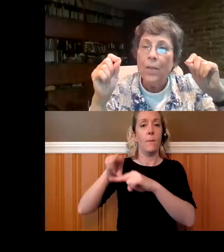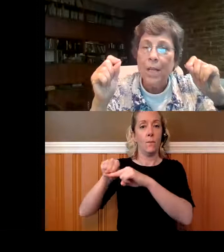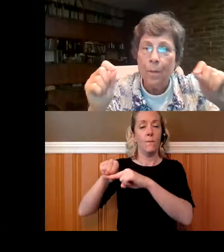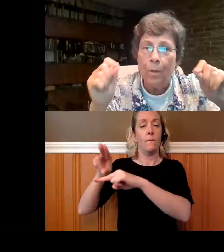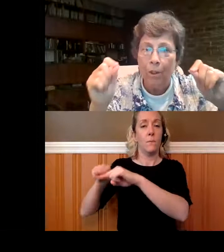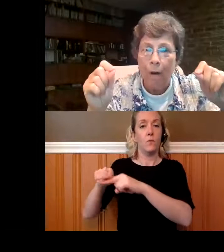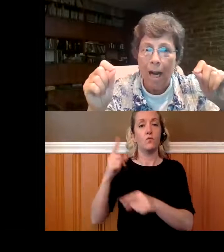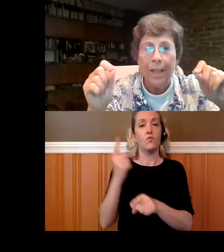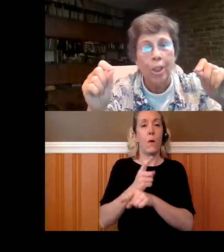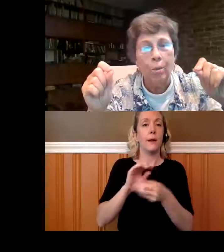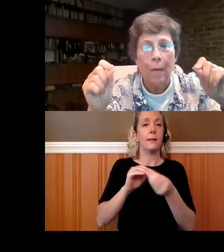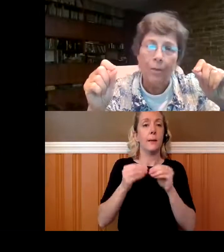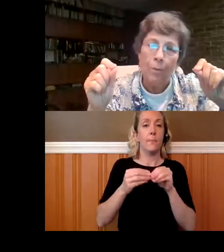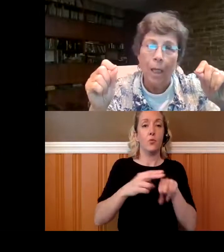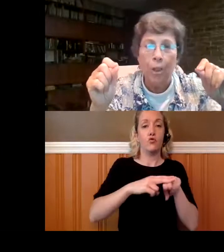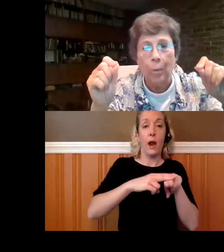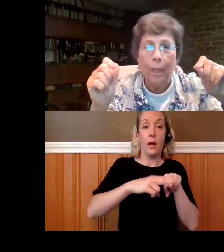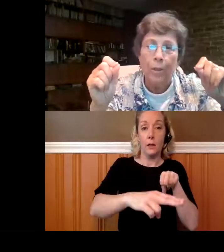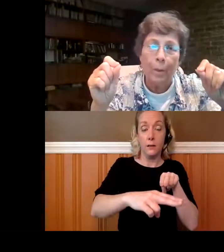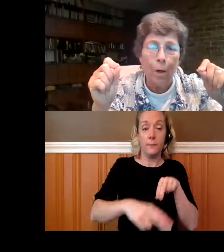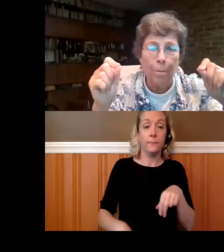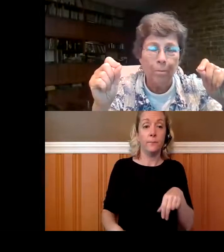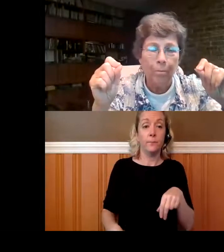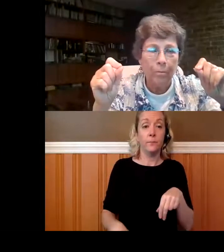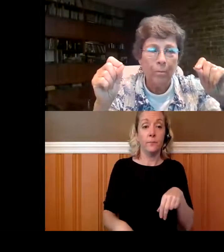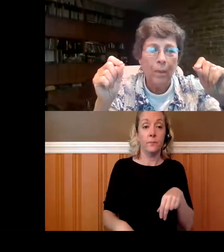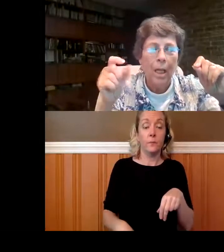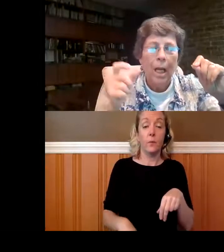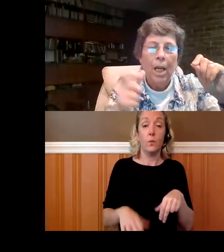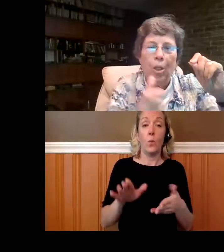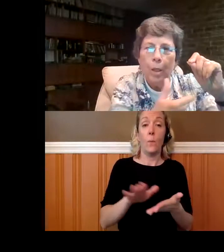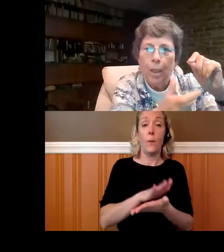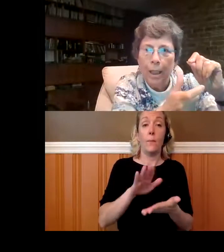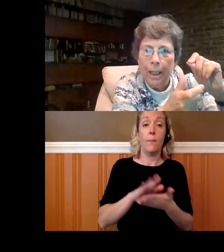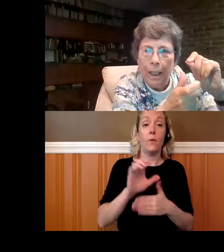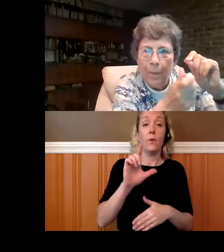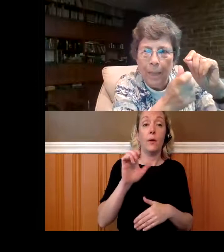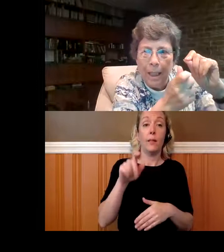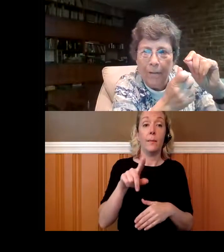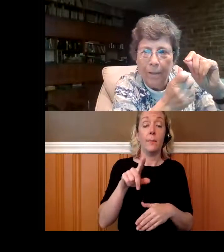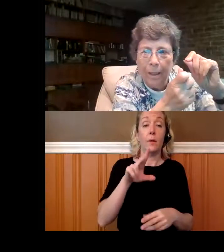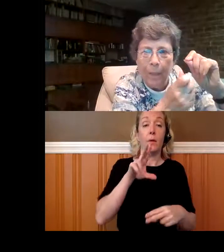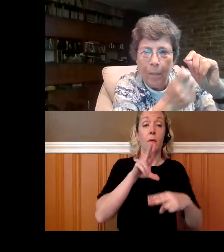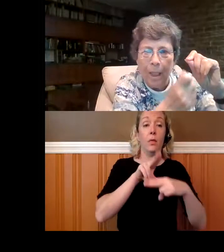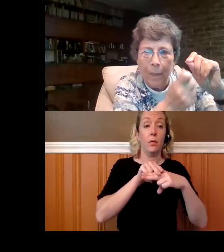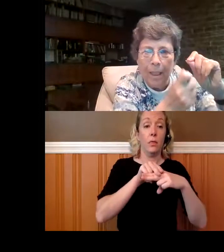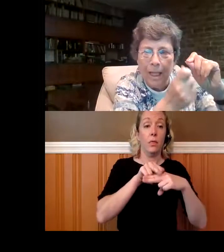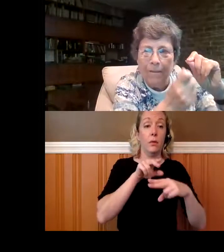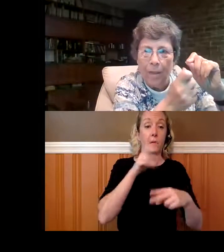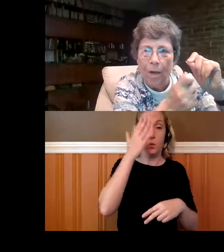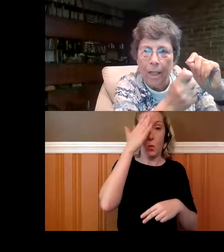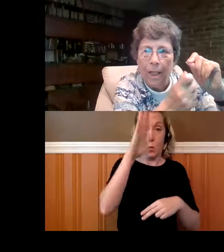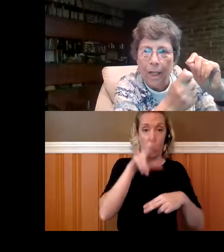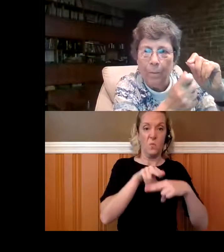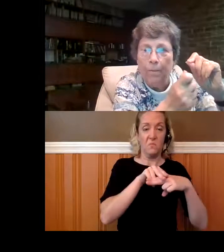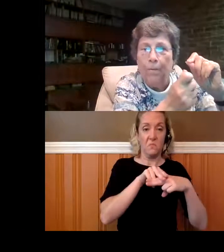palm. So the clip is left, the paper clip is left on a default, which in this case is, I don't know